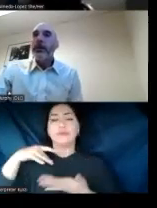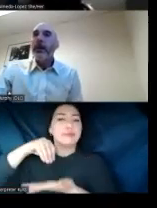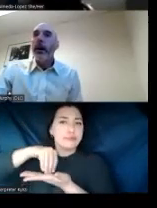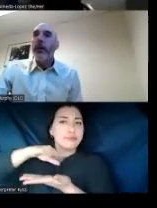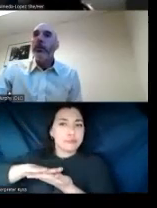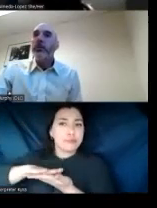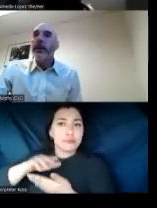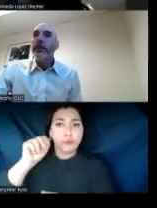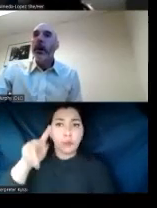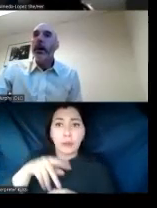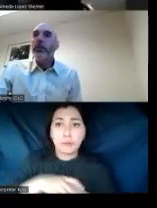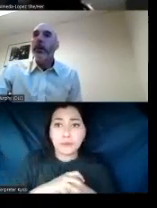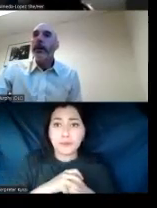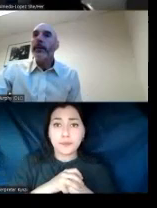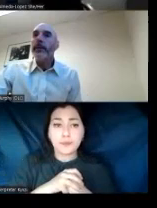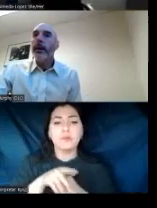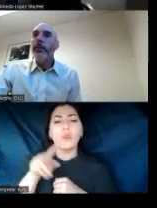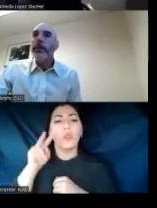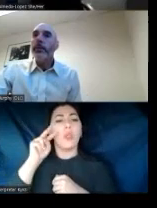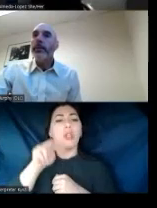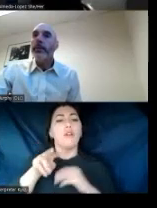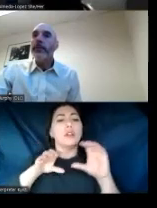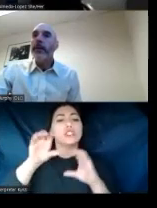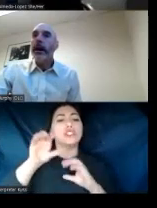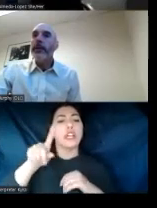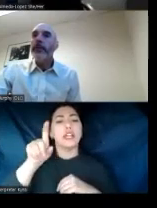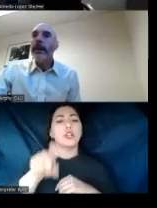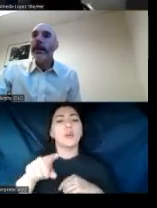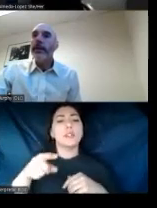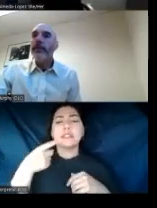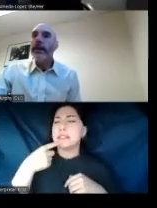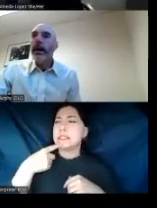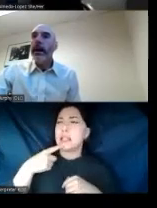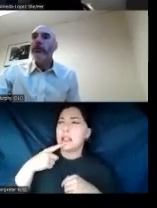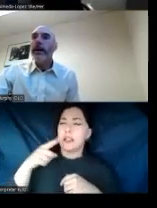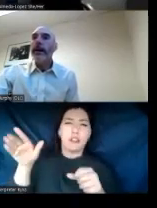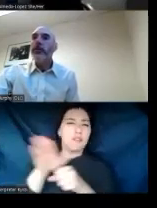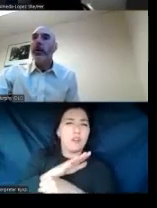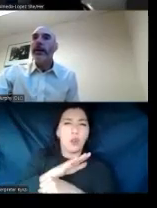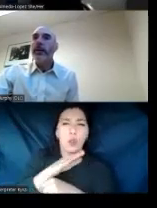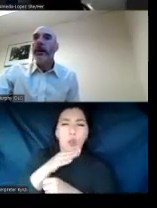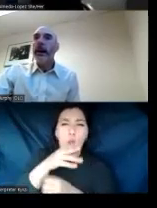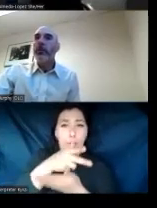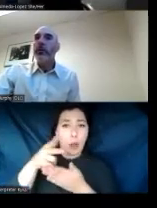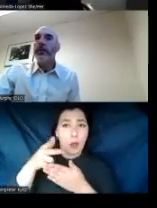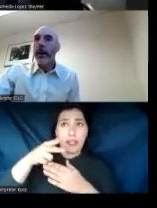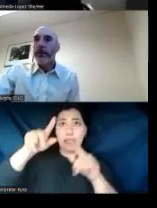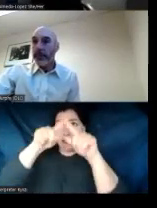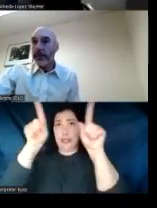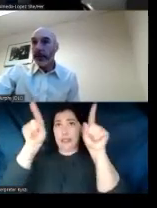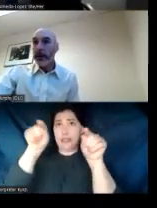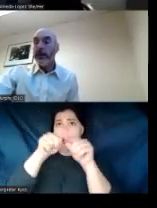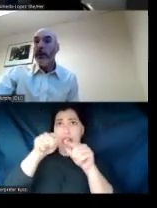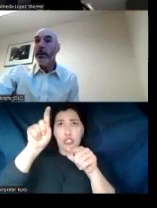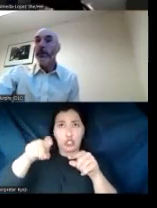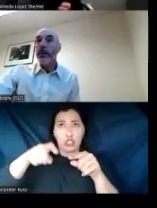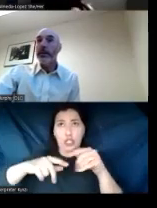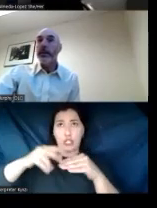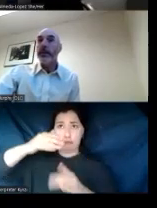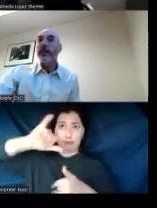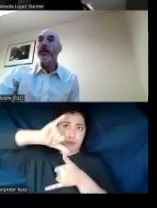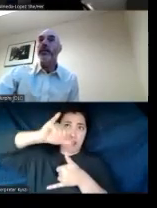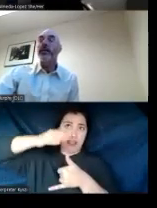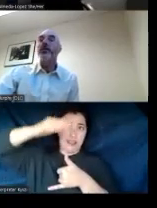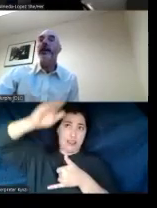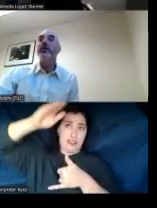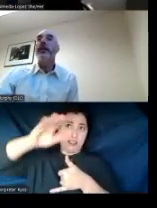up. Should the entire parking sign be within the 5 to 8 feet high range, or can the bottom or top of the sign be